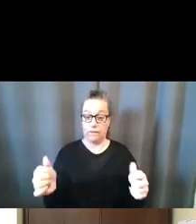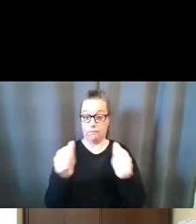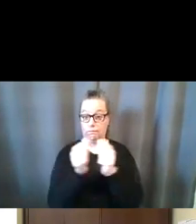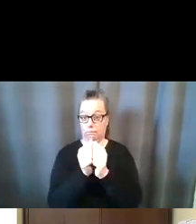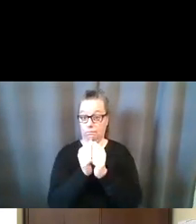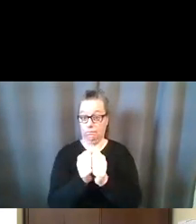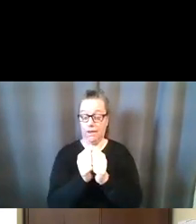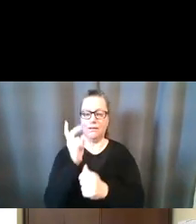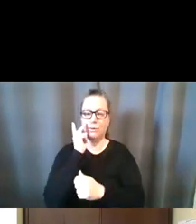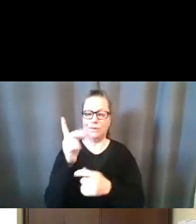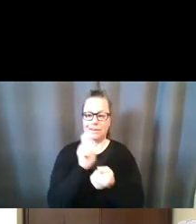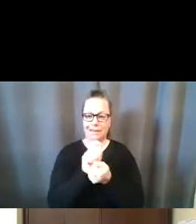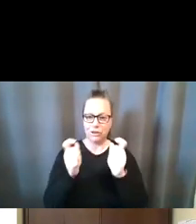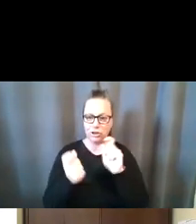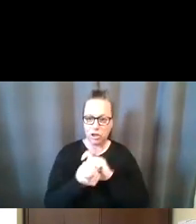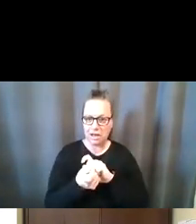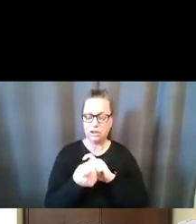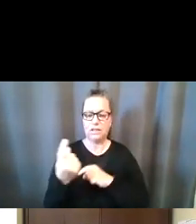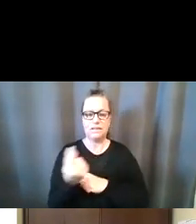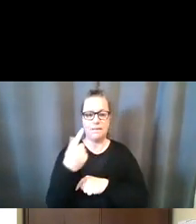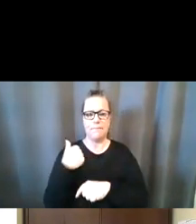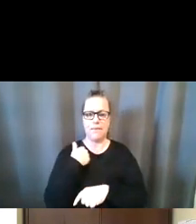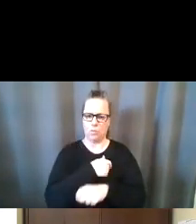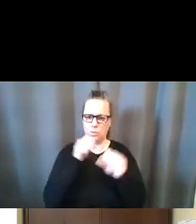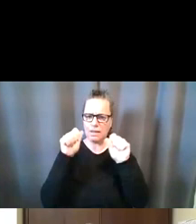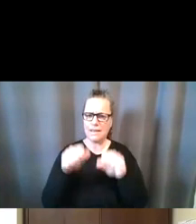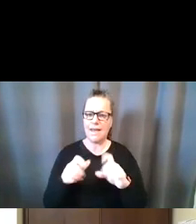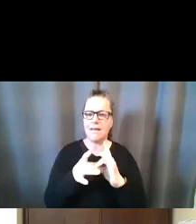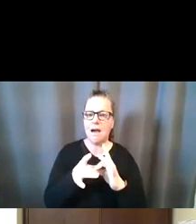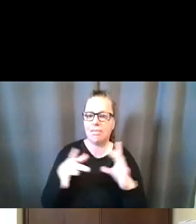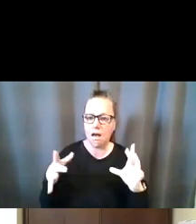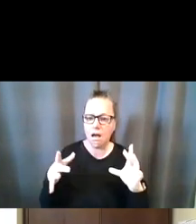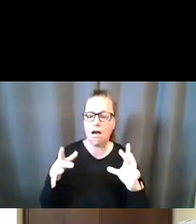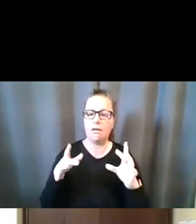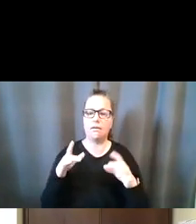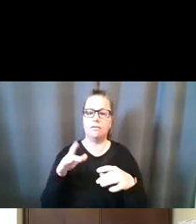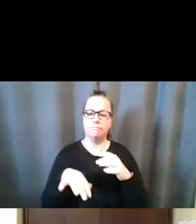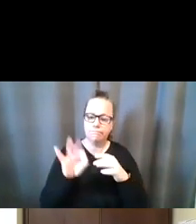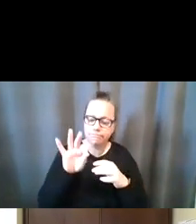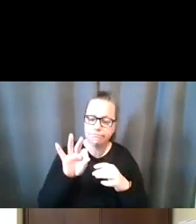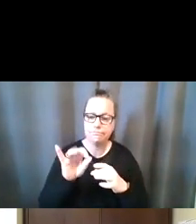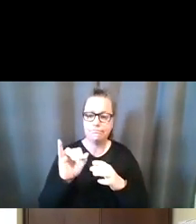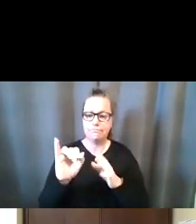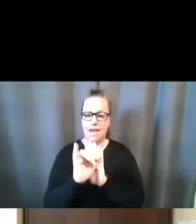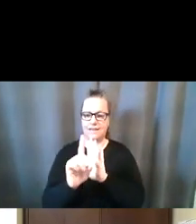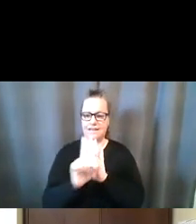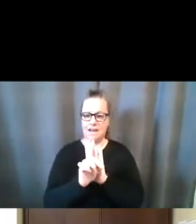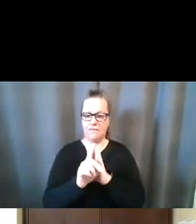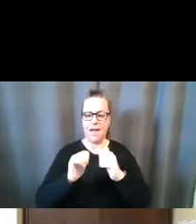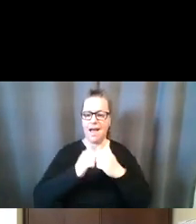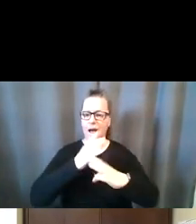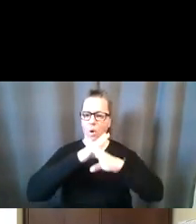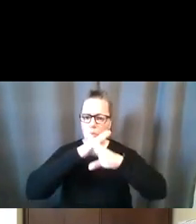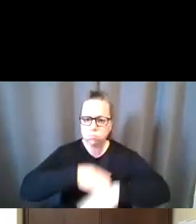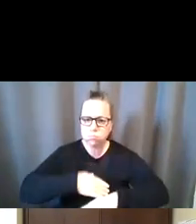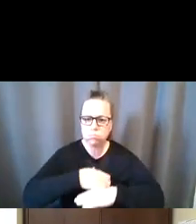see change as, again, something we can unlock and identify what we can do to remove barriers and